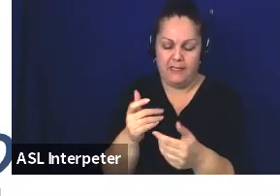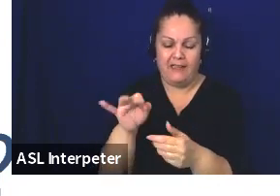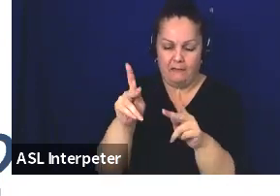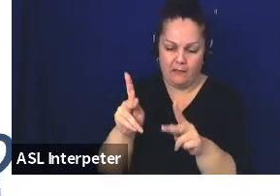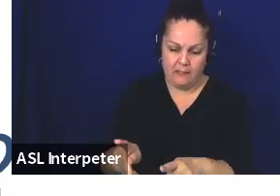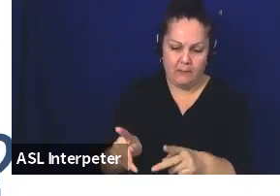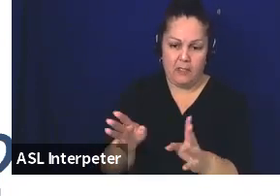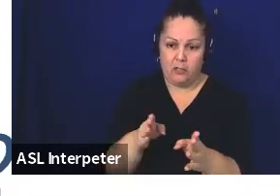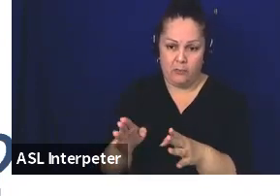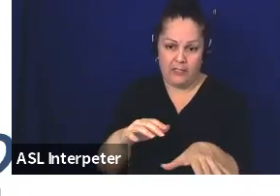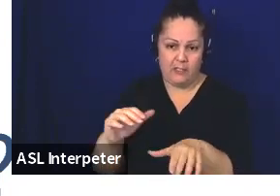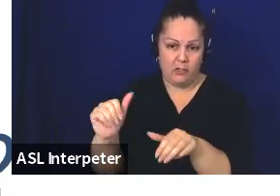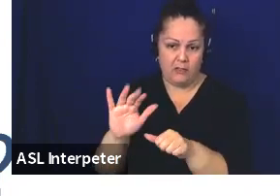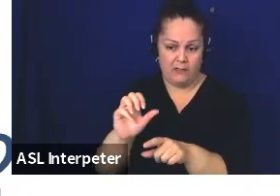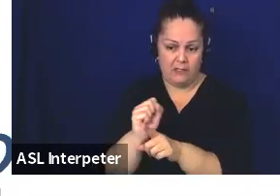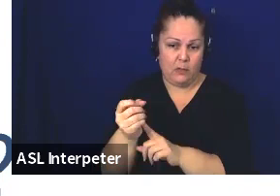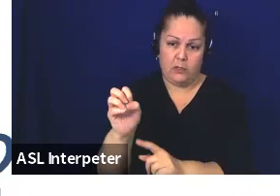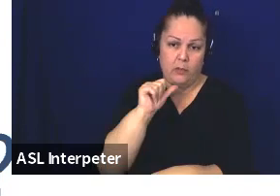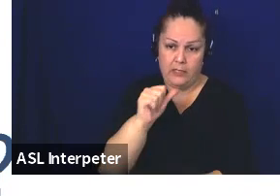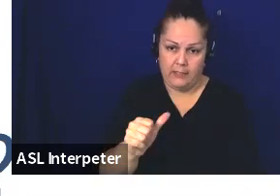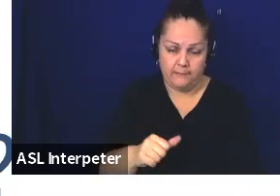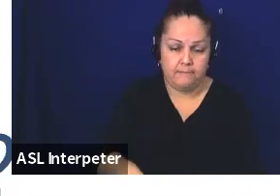individual is planning to leave their situation or not.